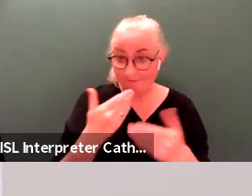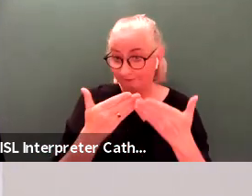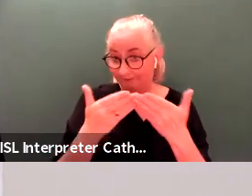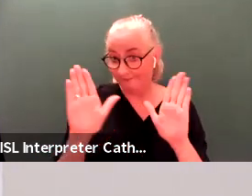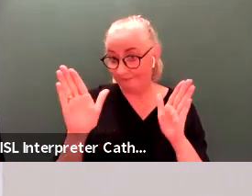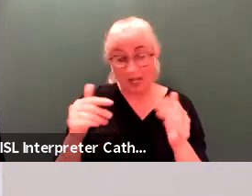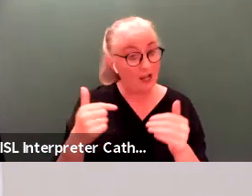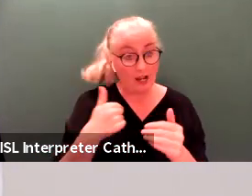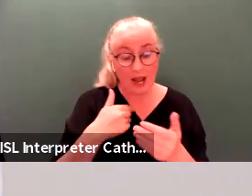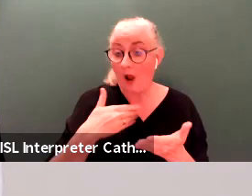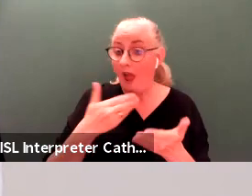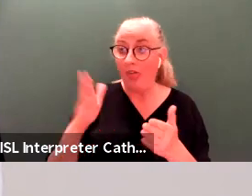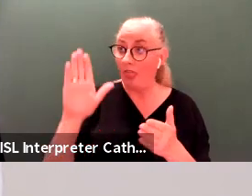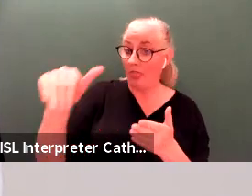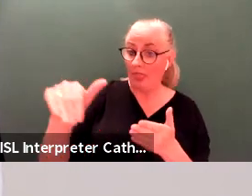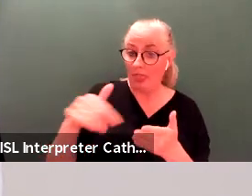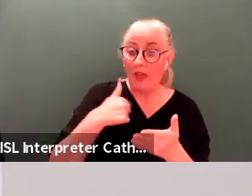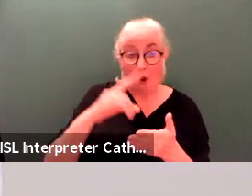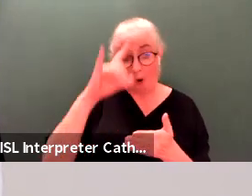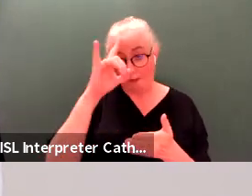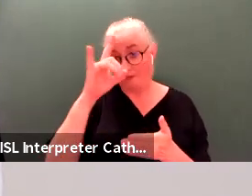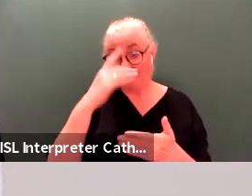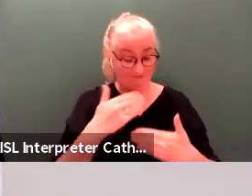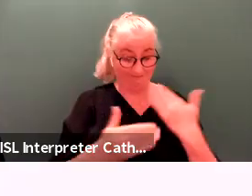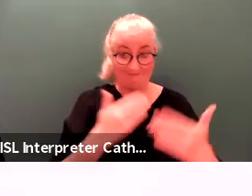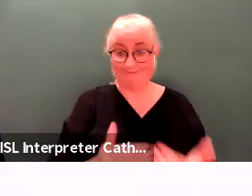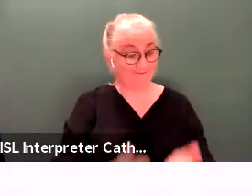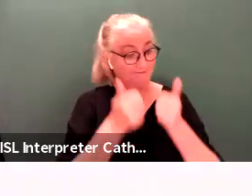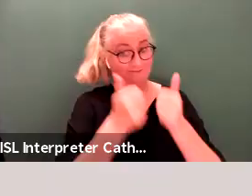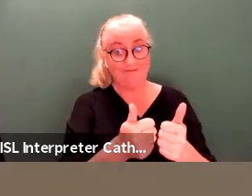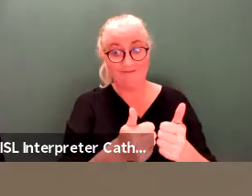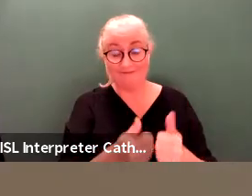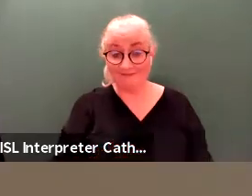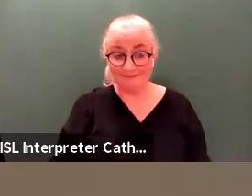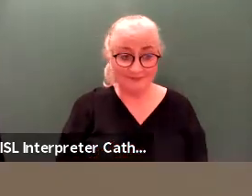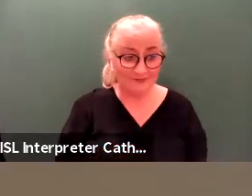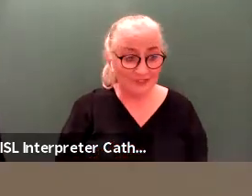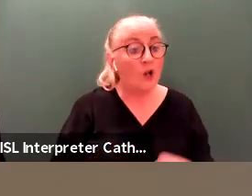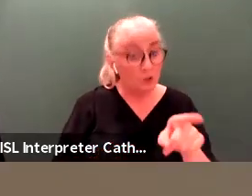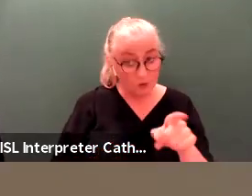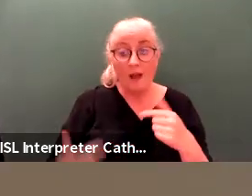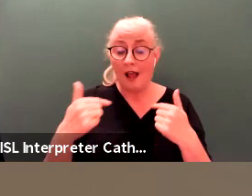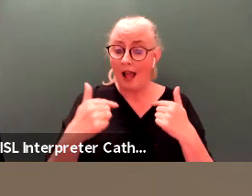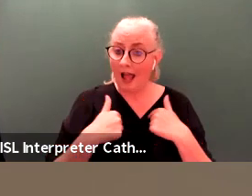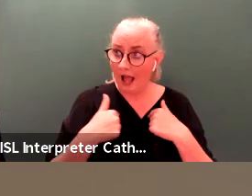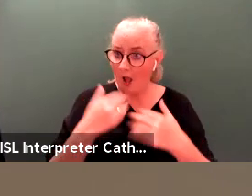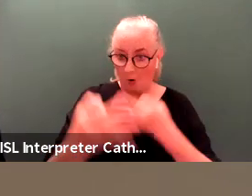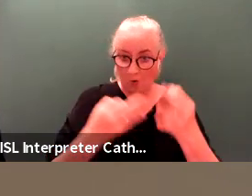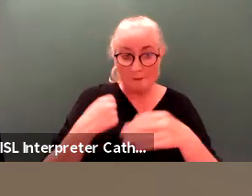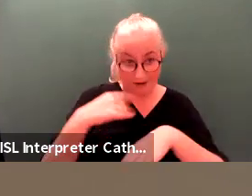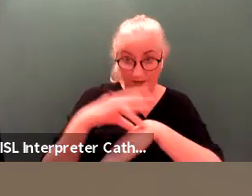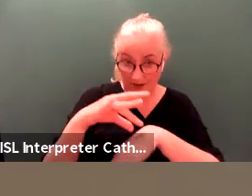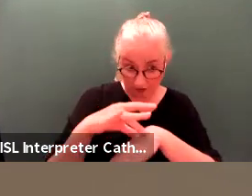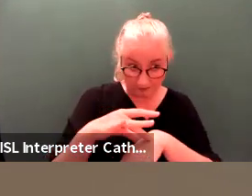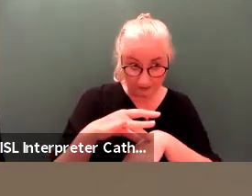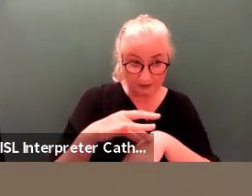going through it and hoping that you'll come out the other side and you'll be still sane. So I went to my GP